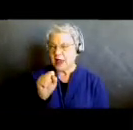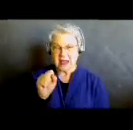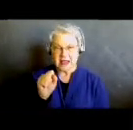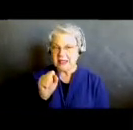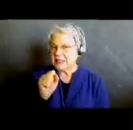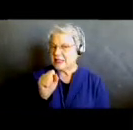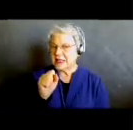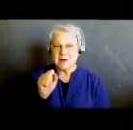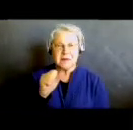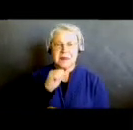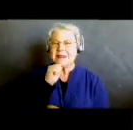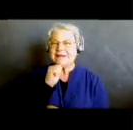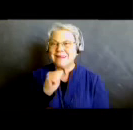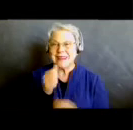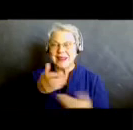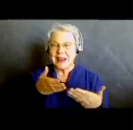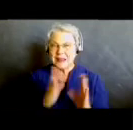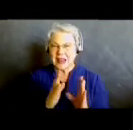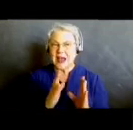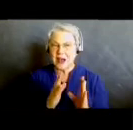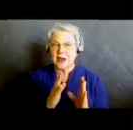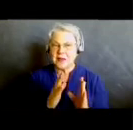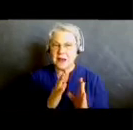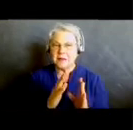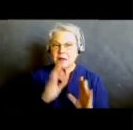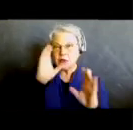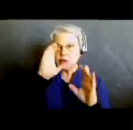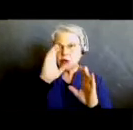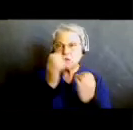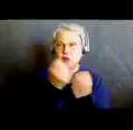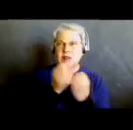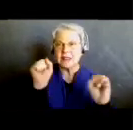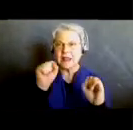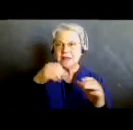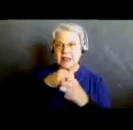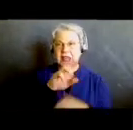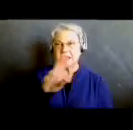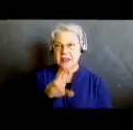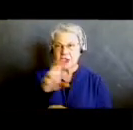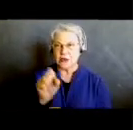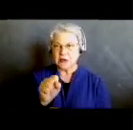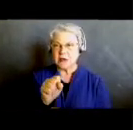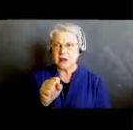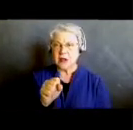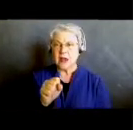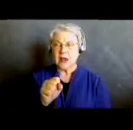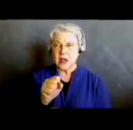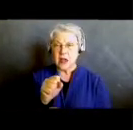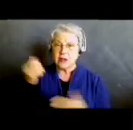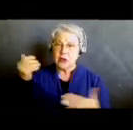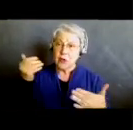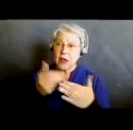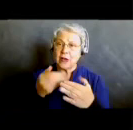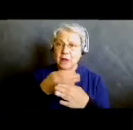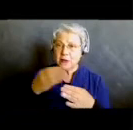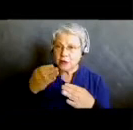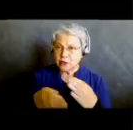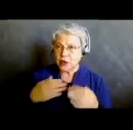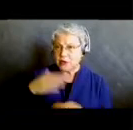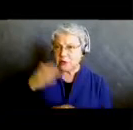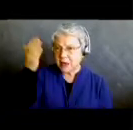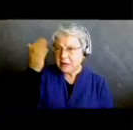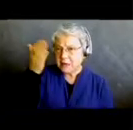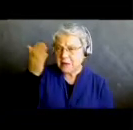that space of the borderlands, as well as the Caribbean. So I'm coming to a close by centering the narrative